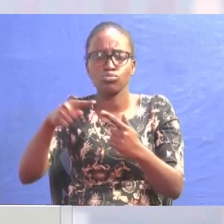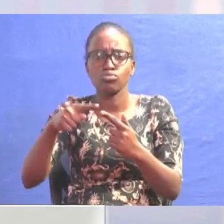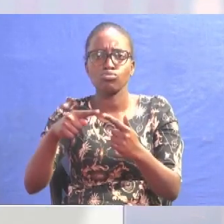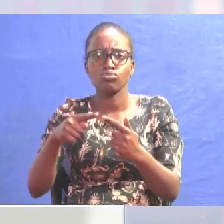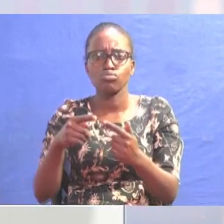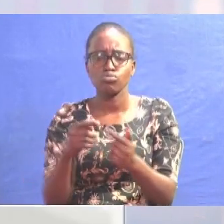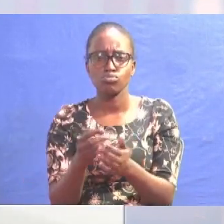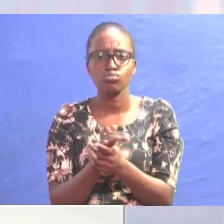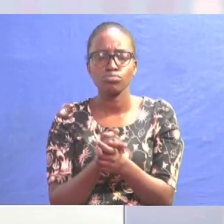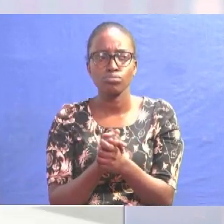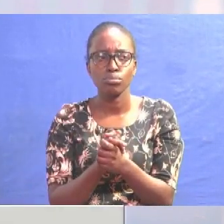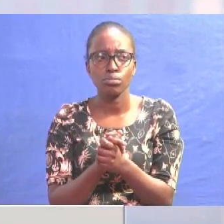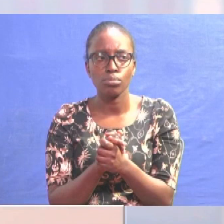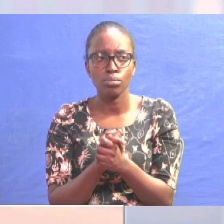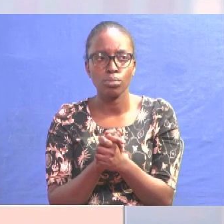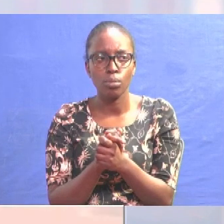previous one.